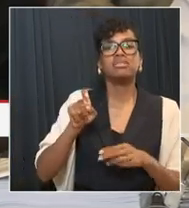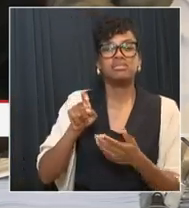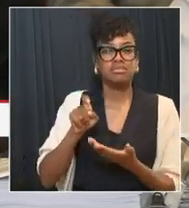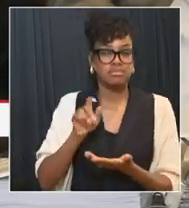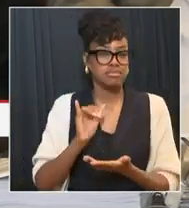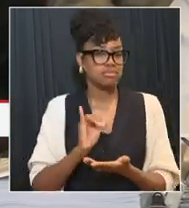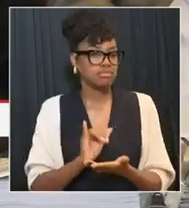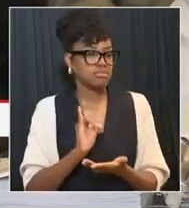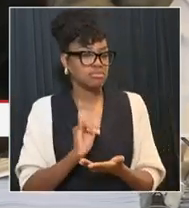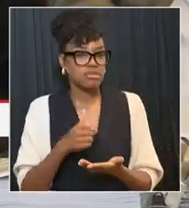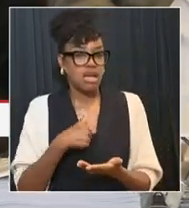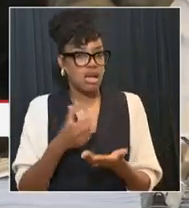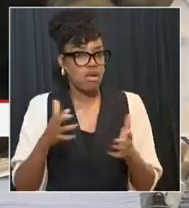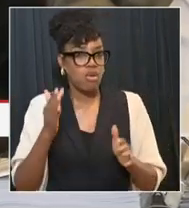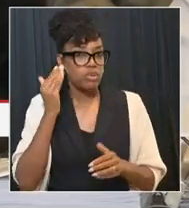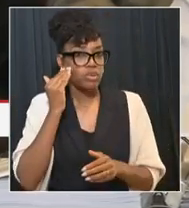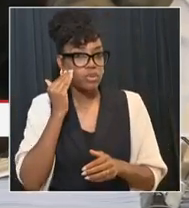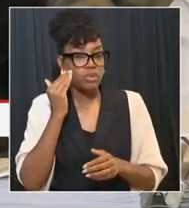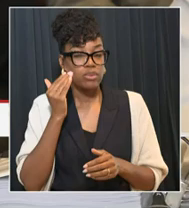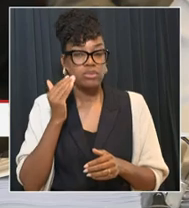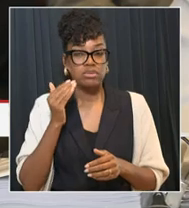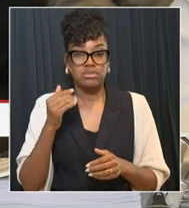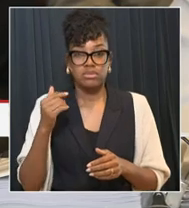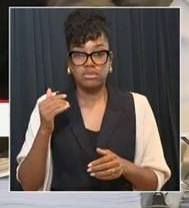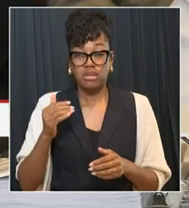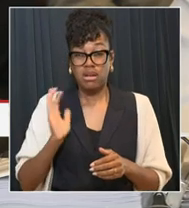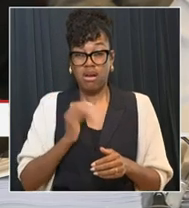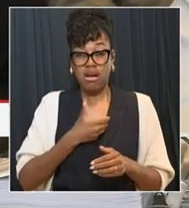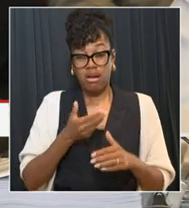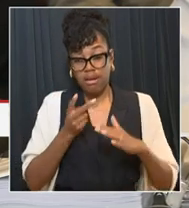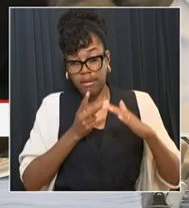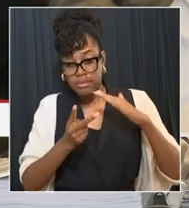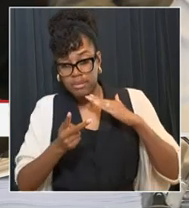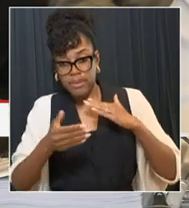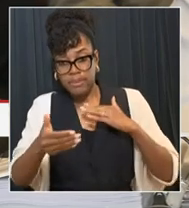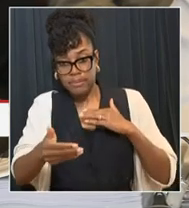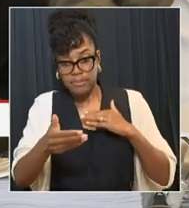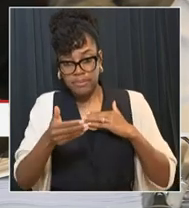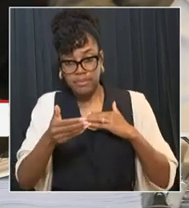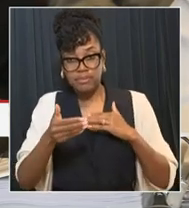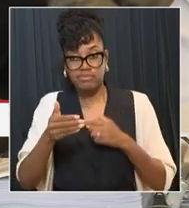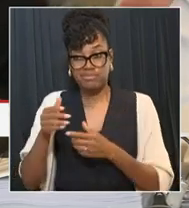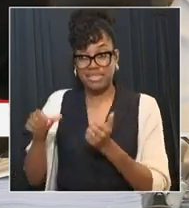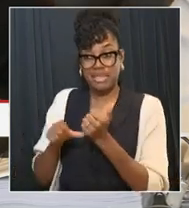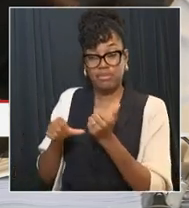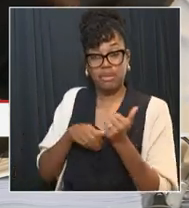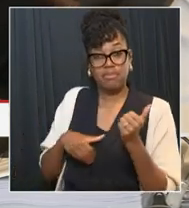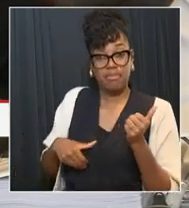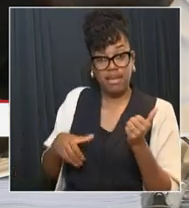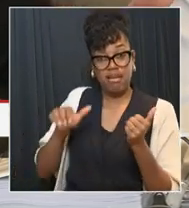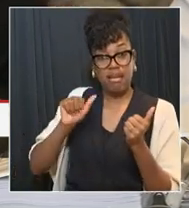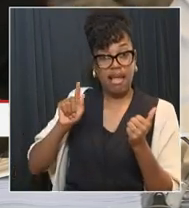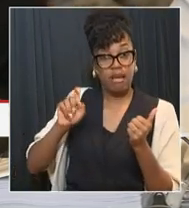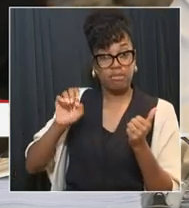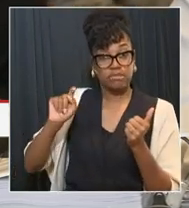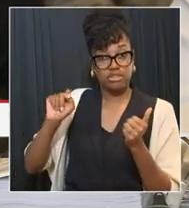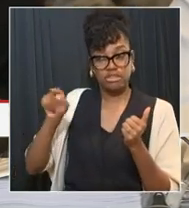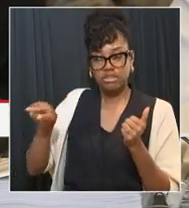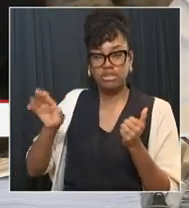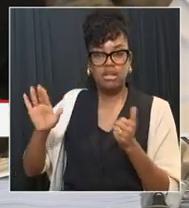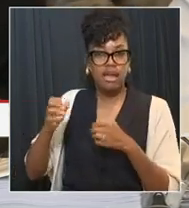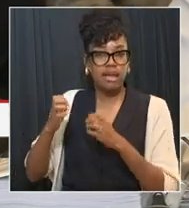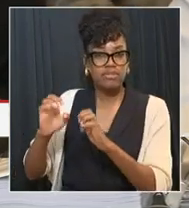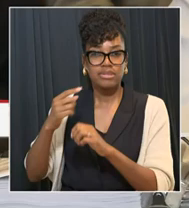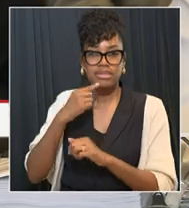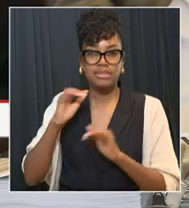we're facing and Deputy Mayor Albert's efforts is when we're talking to businesses, they talk to us about how much